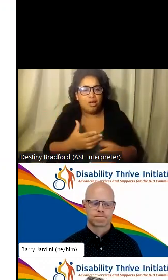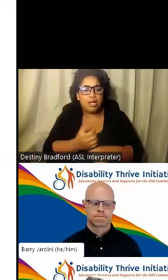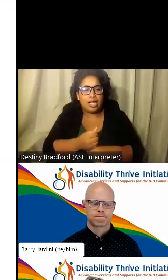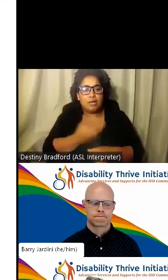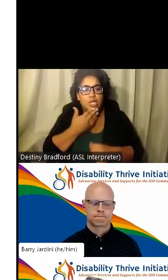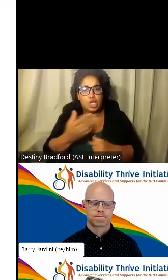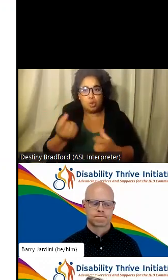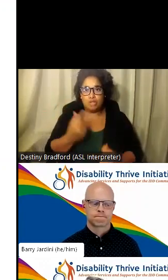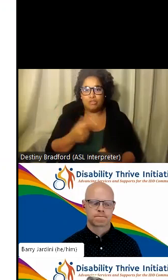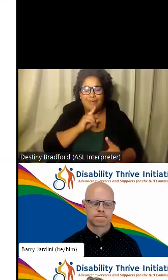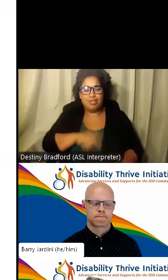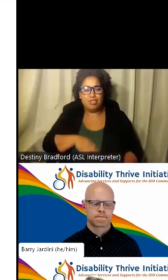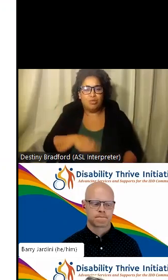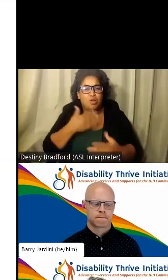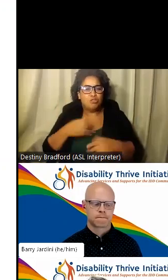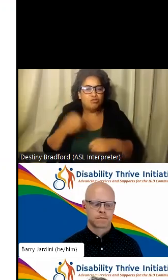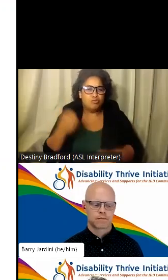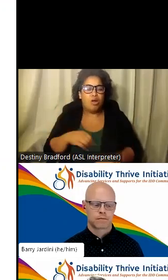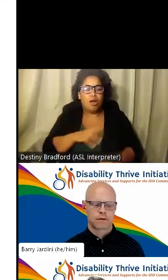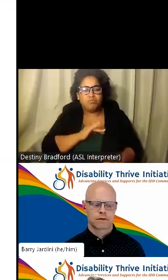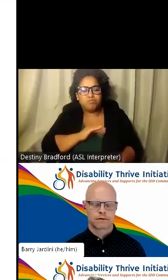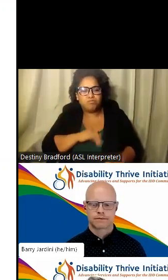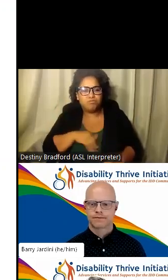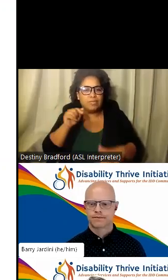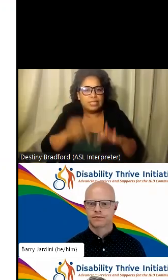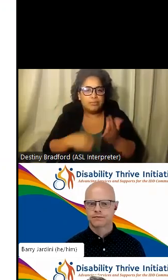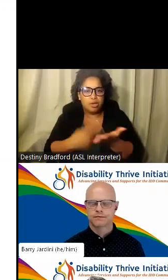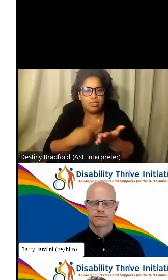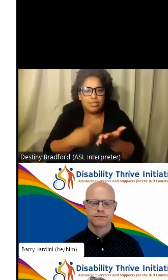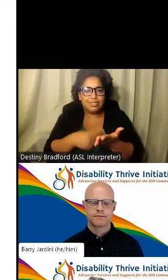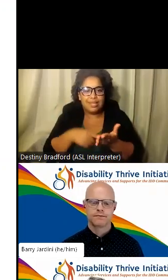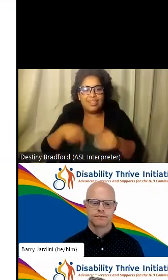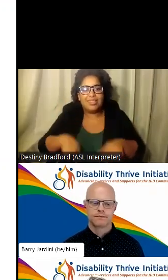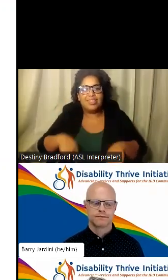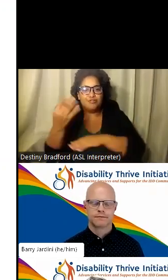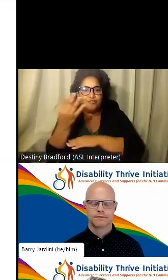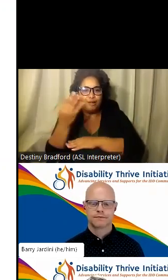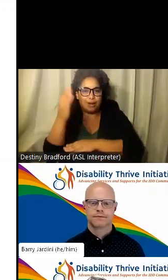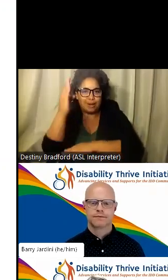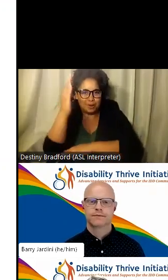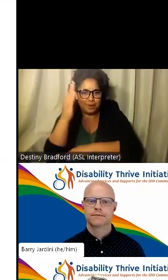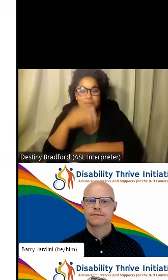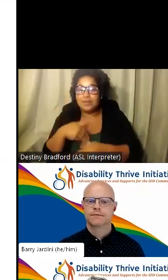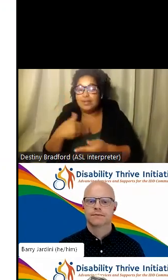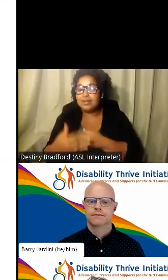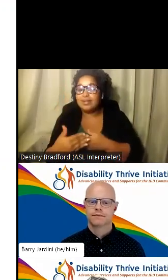really robust conversation happening this Friday at noon. Next slide.